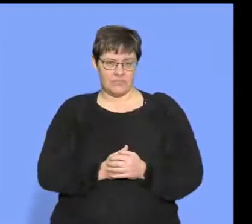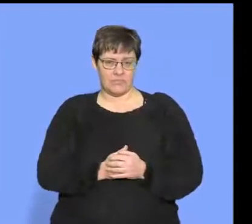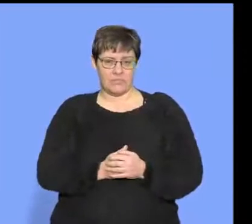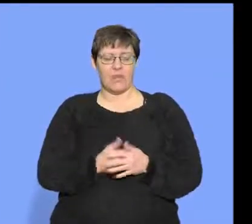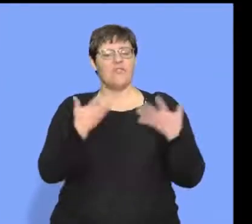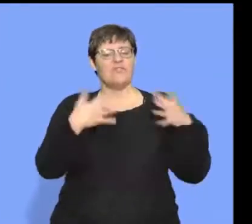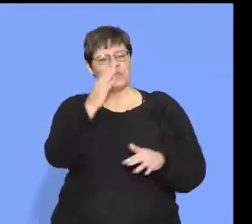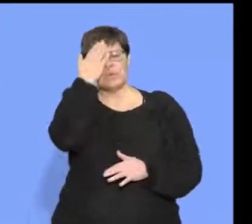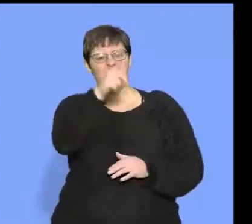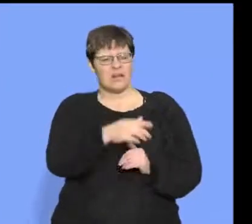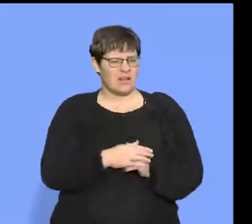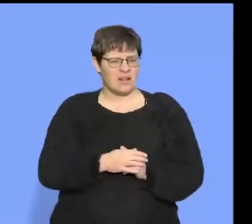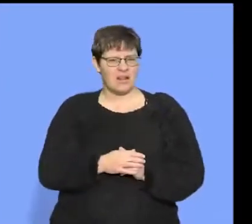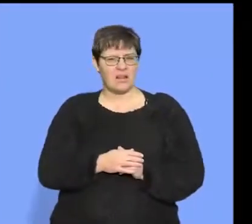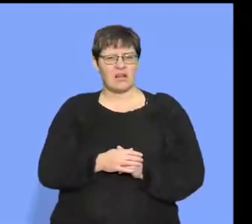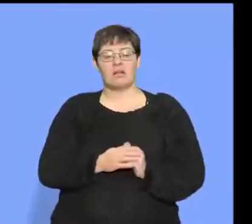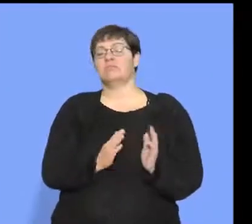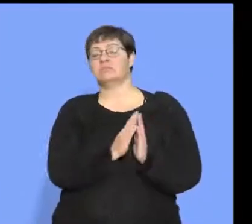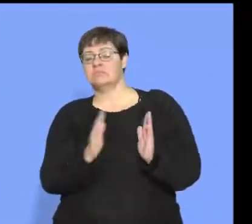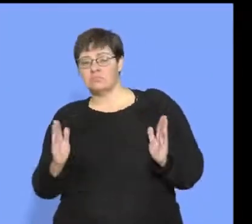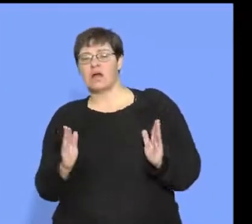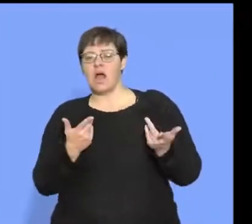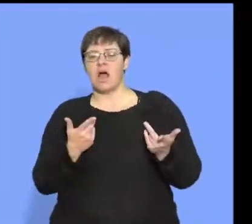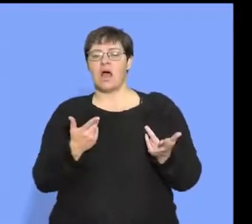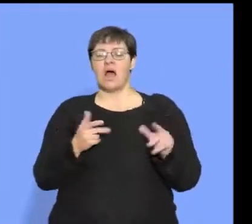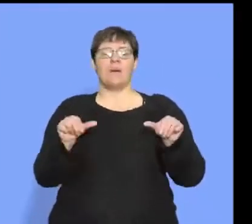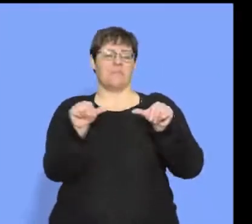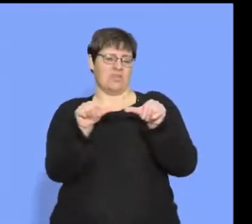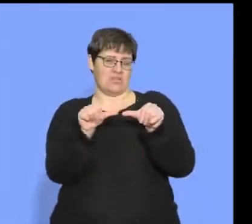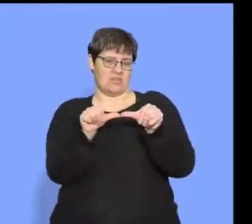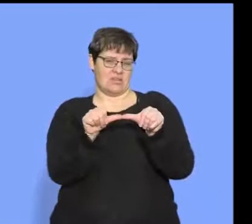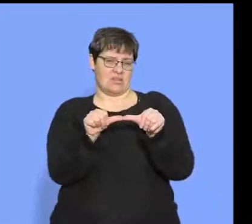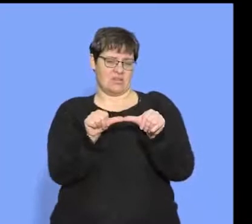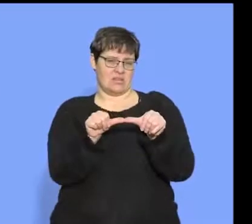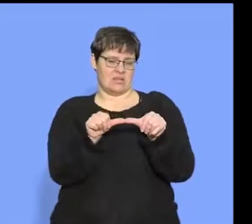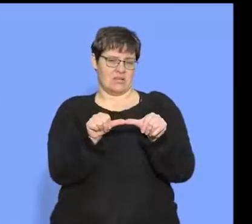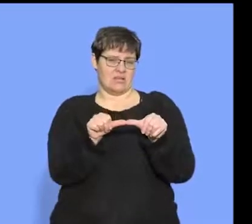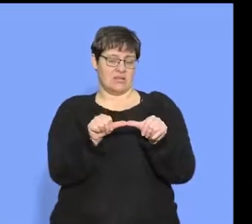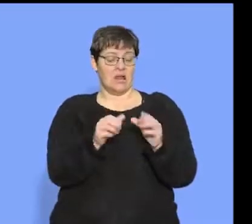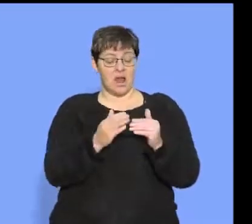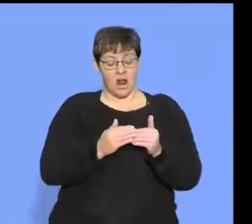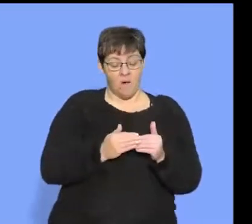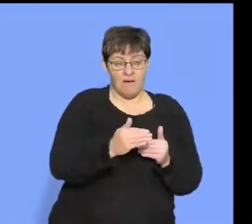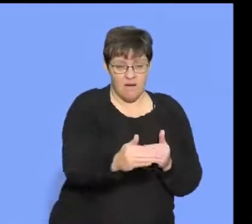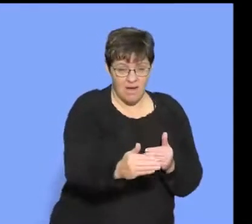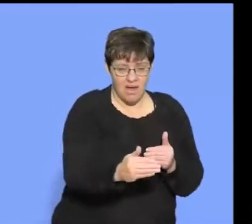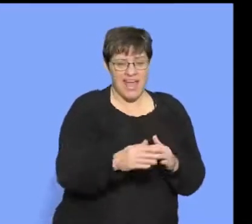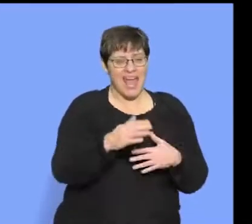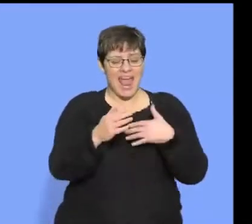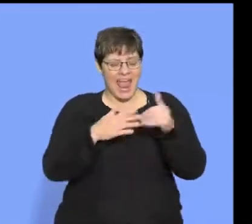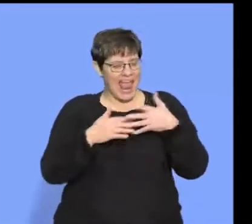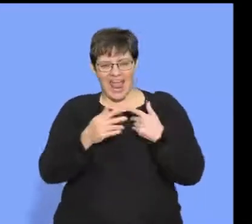should already know that wavelength is simply the measure a measure of the distance between any